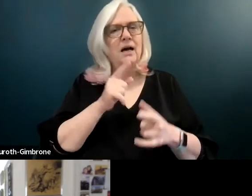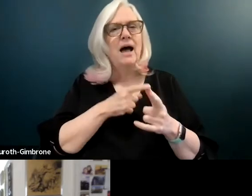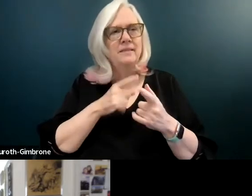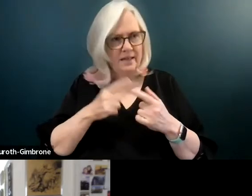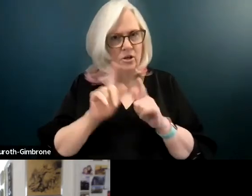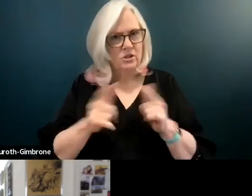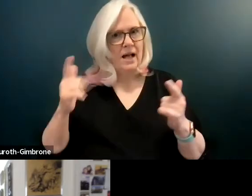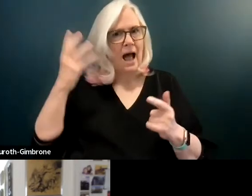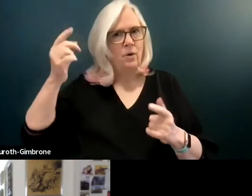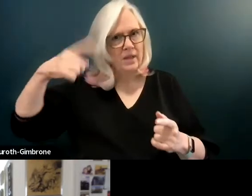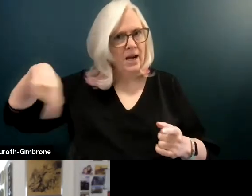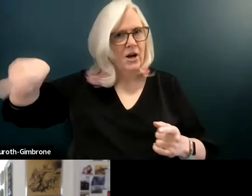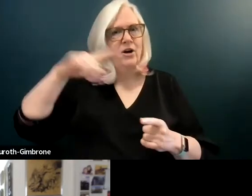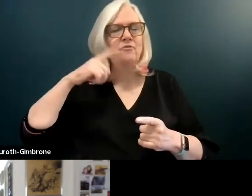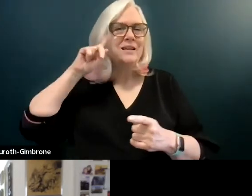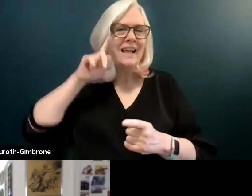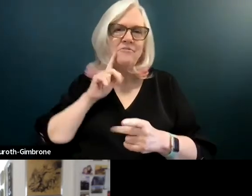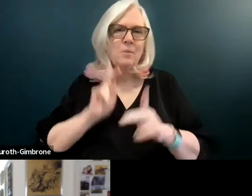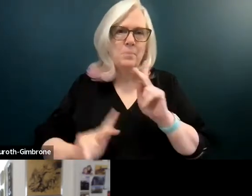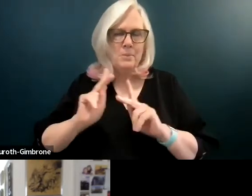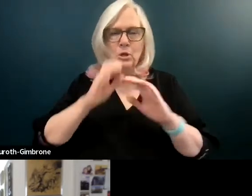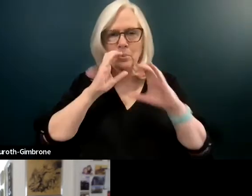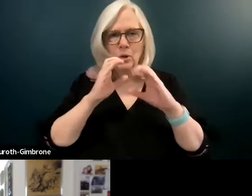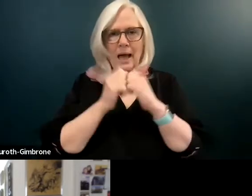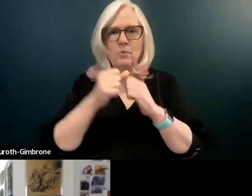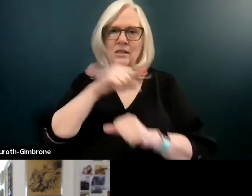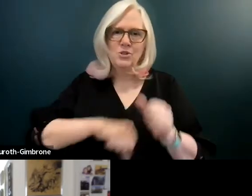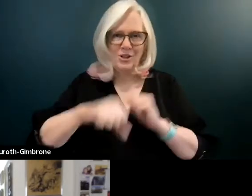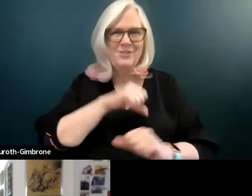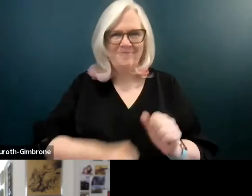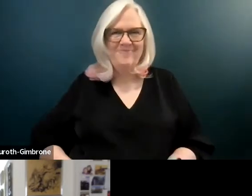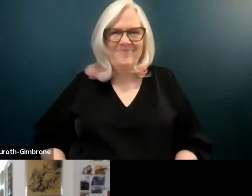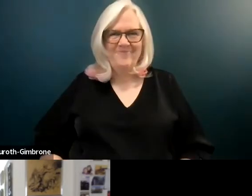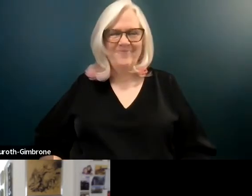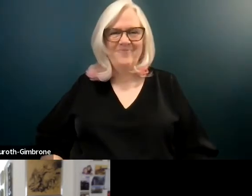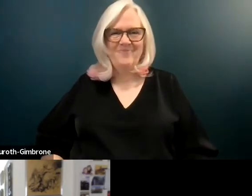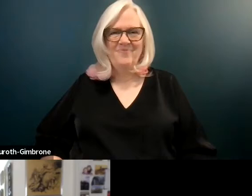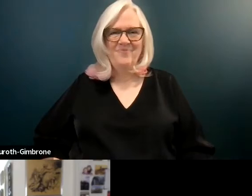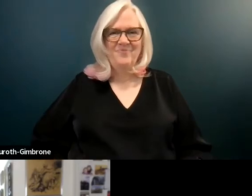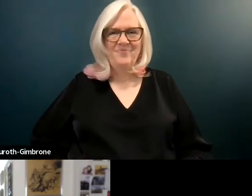people specifically to communicate with each other. Mm-hmm.